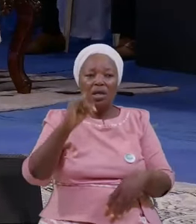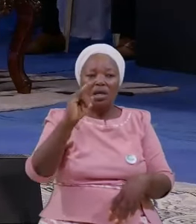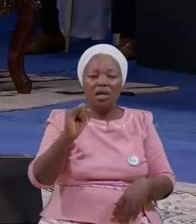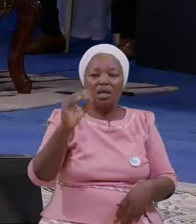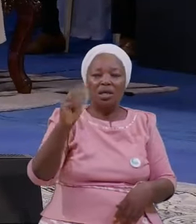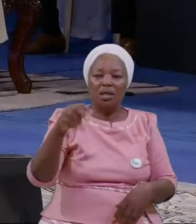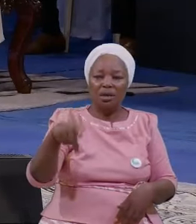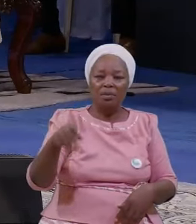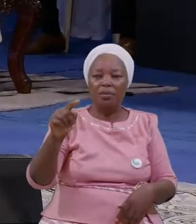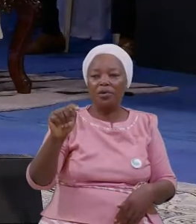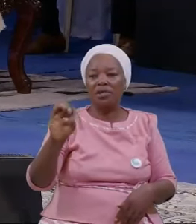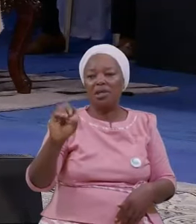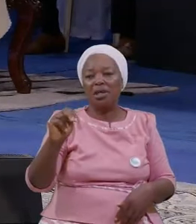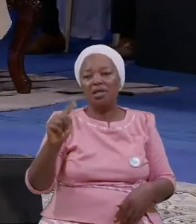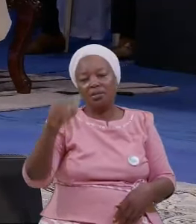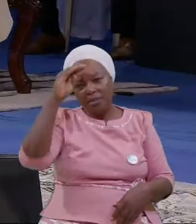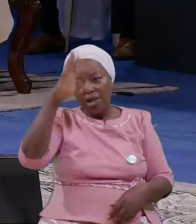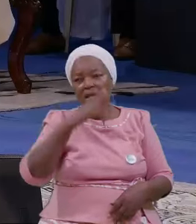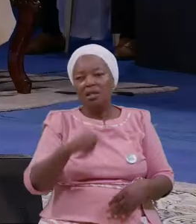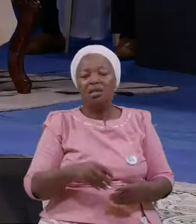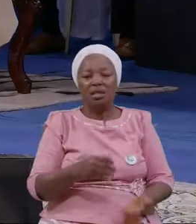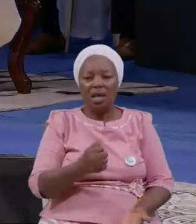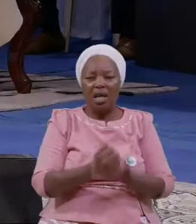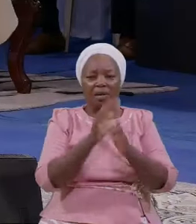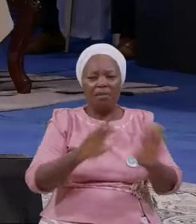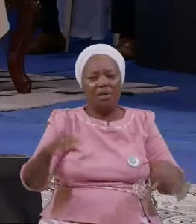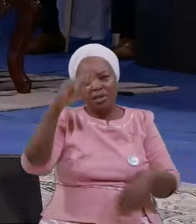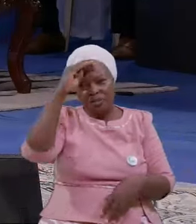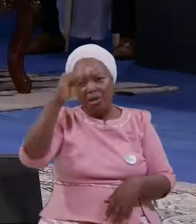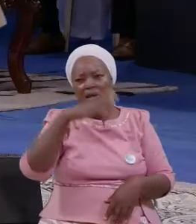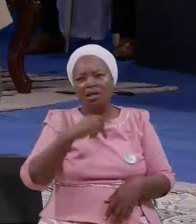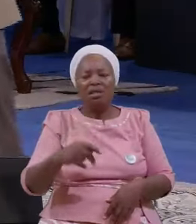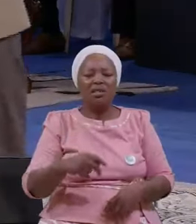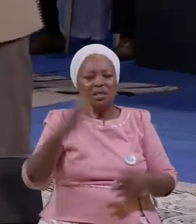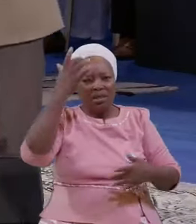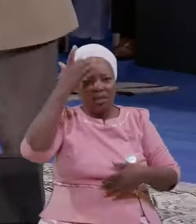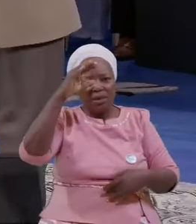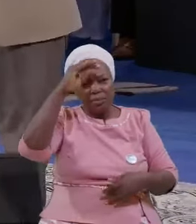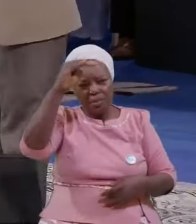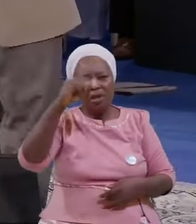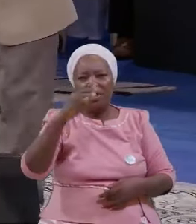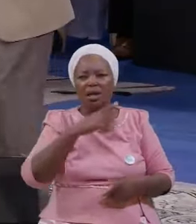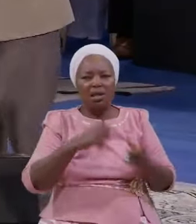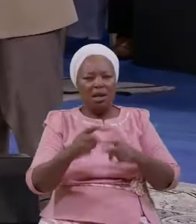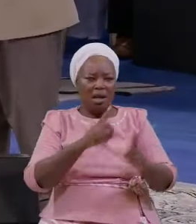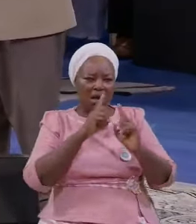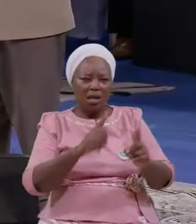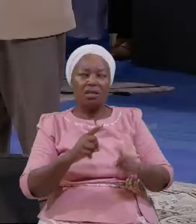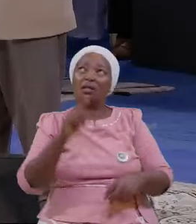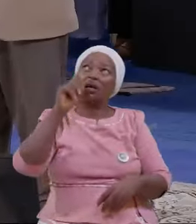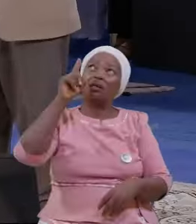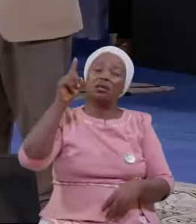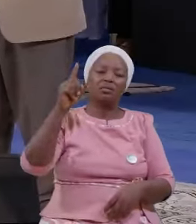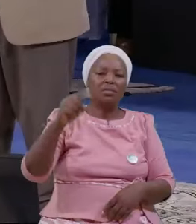the helpless man, the unhealthy man, the bedridden man. He answered him, sir,